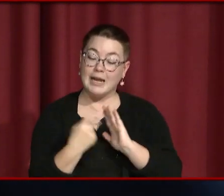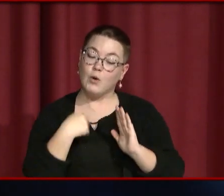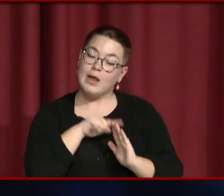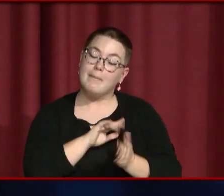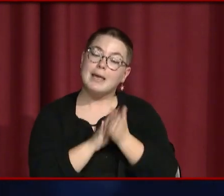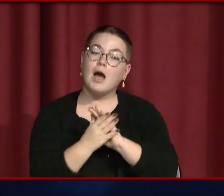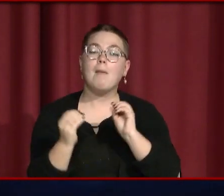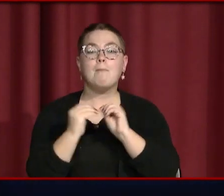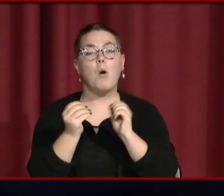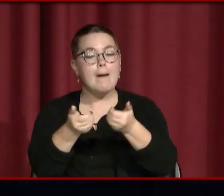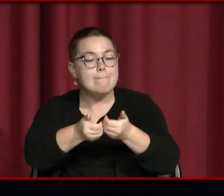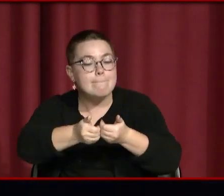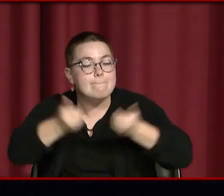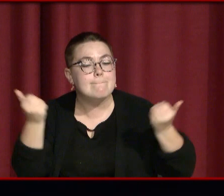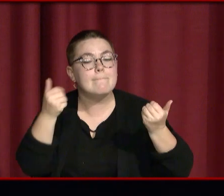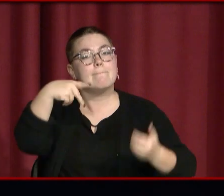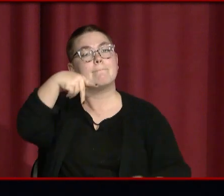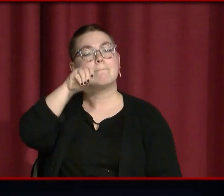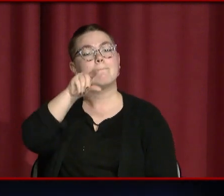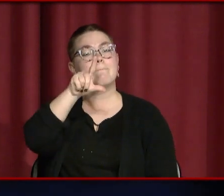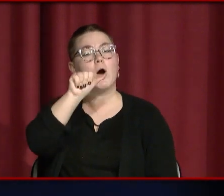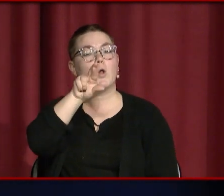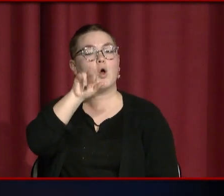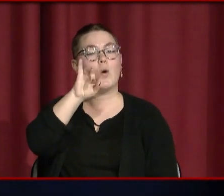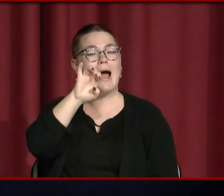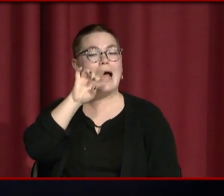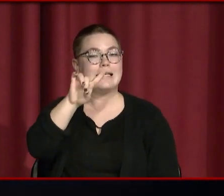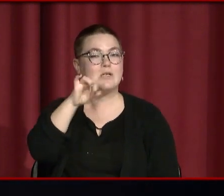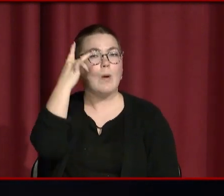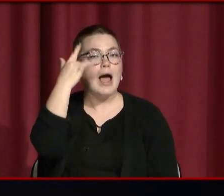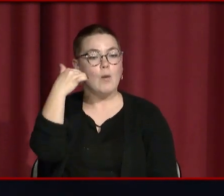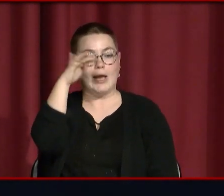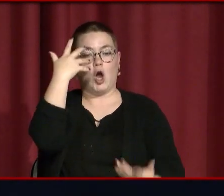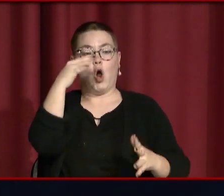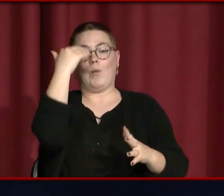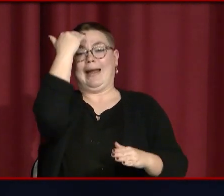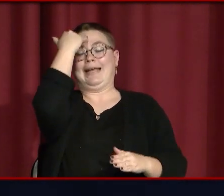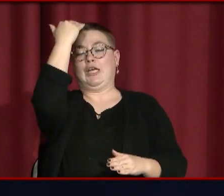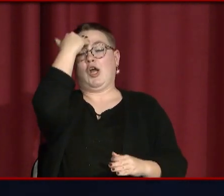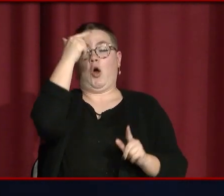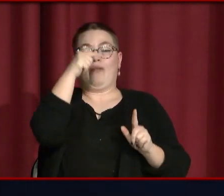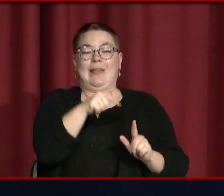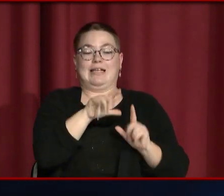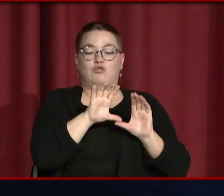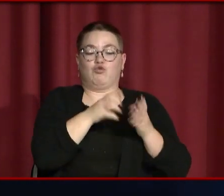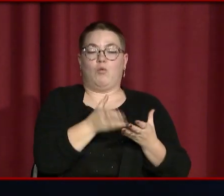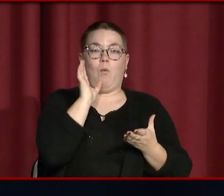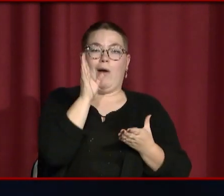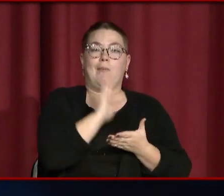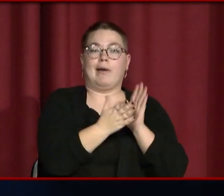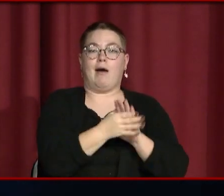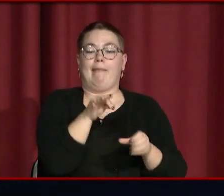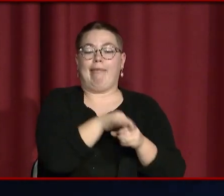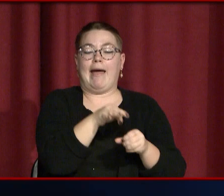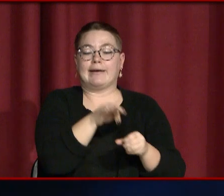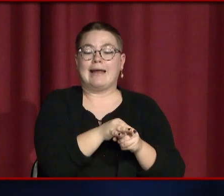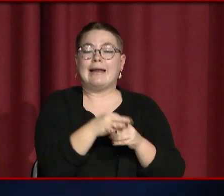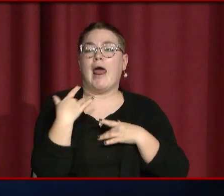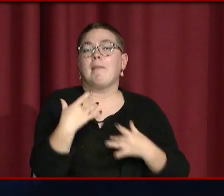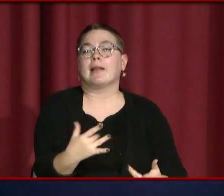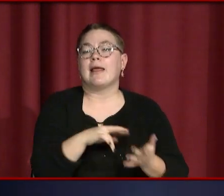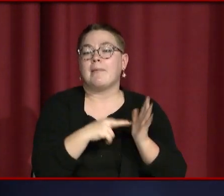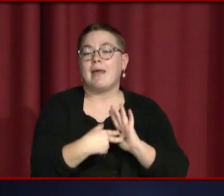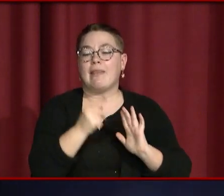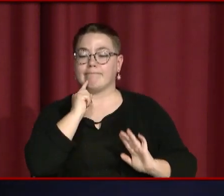we're going to know that a Democrat or a Republican will get elected. So then it's the most extreme version of whatever party that